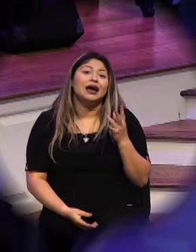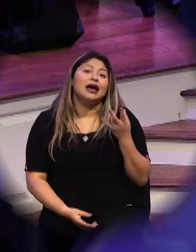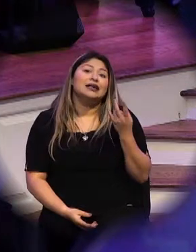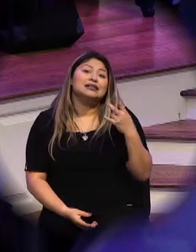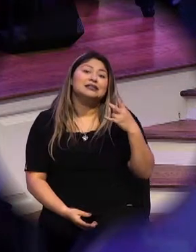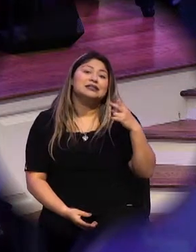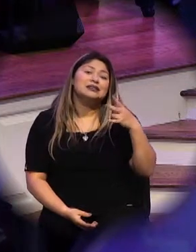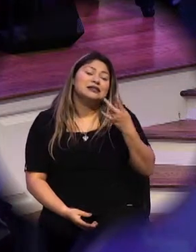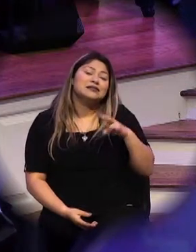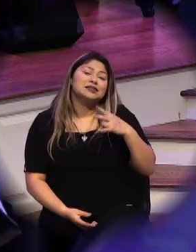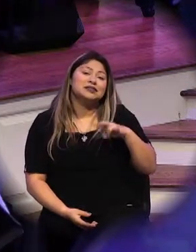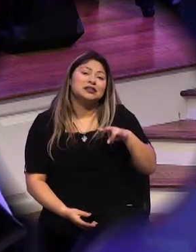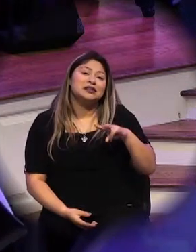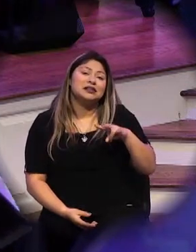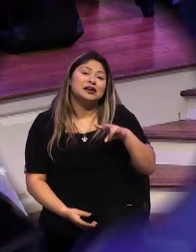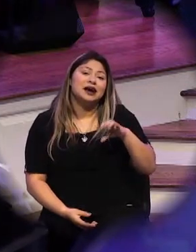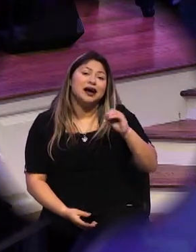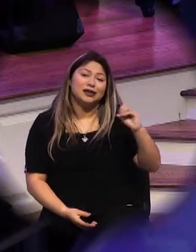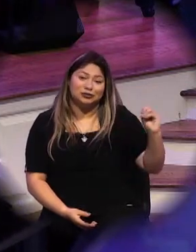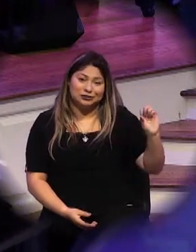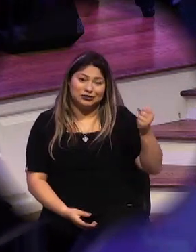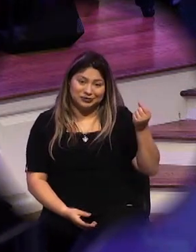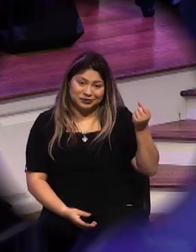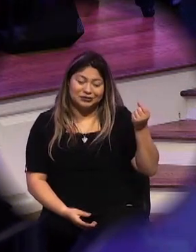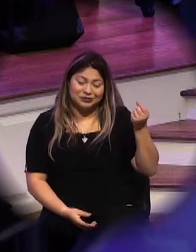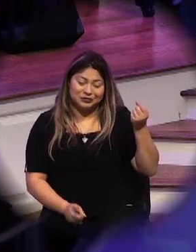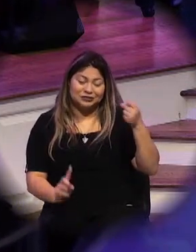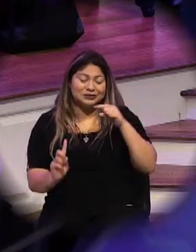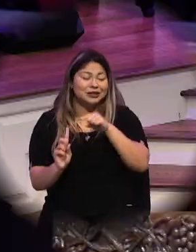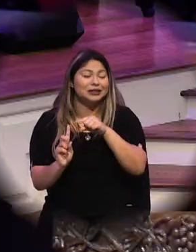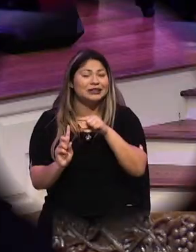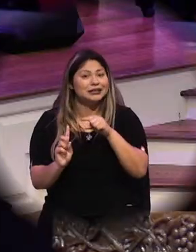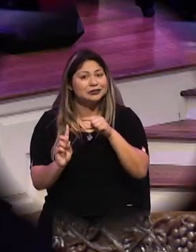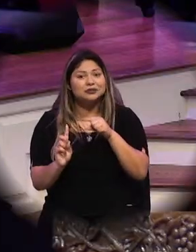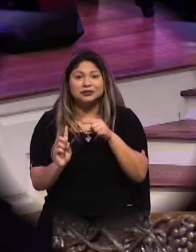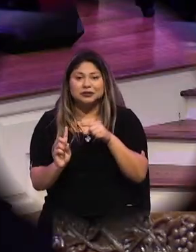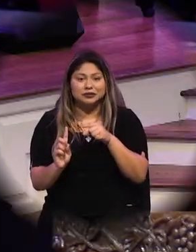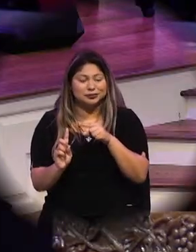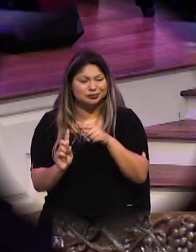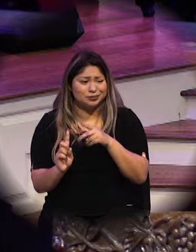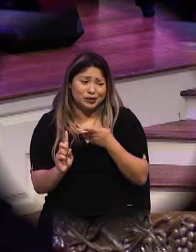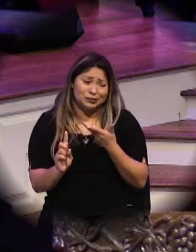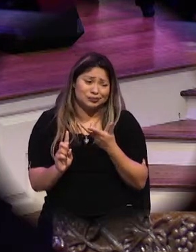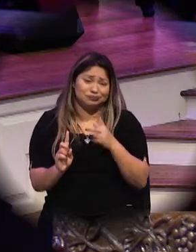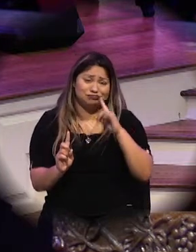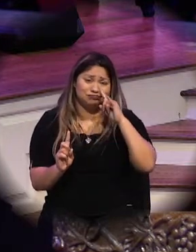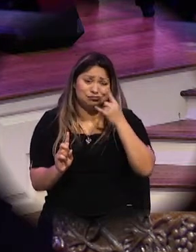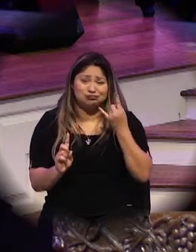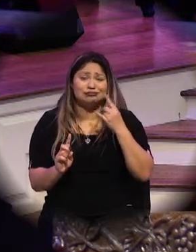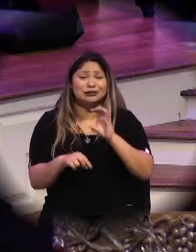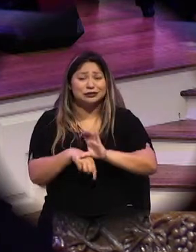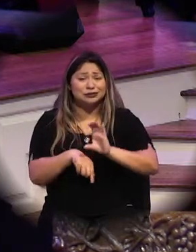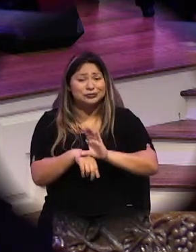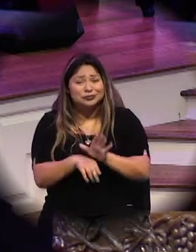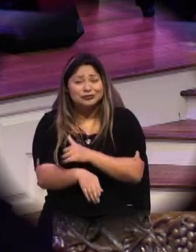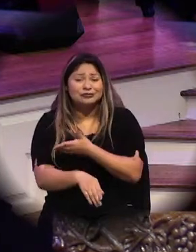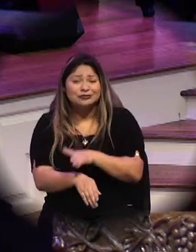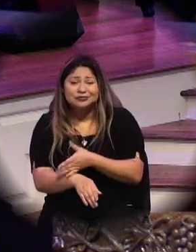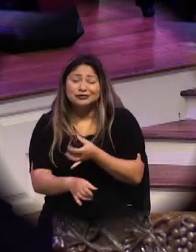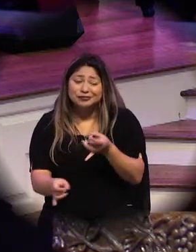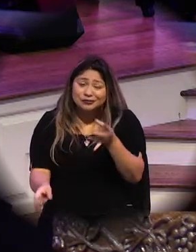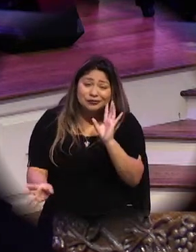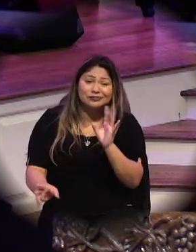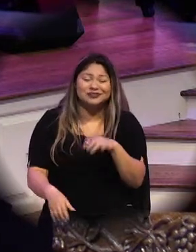always understand what the songs were about, so he decided to start writing his own. He was a person who knew the scriptures inside